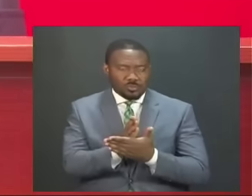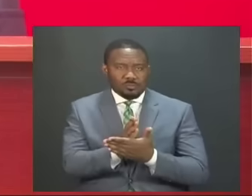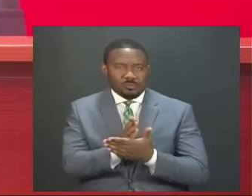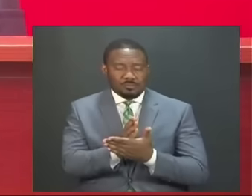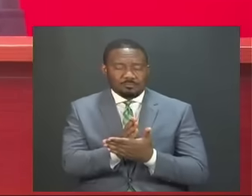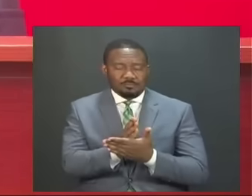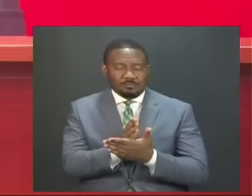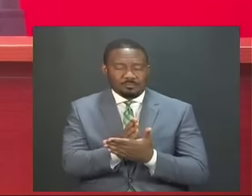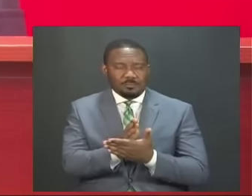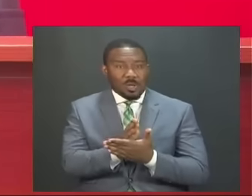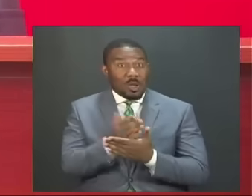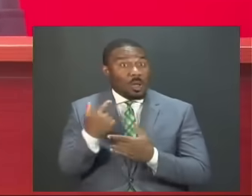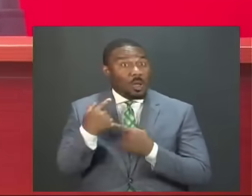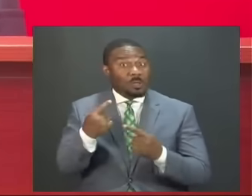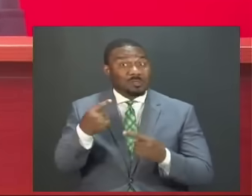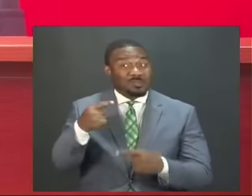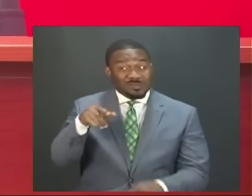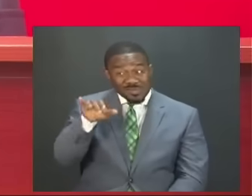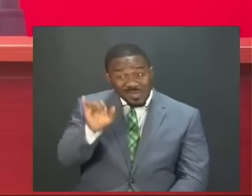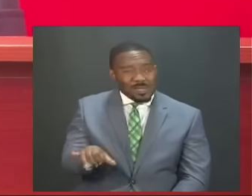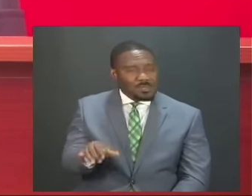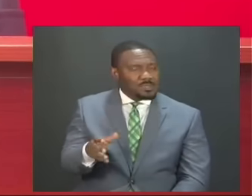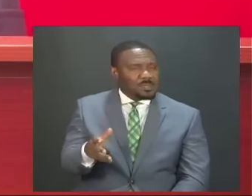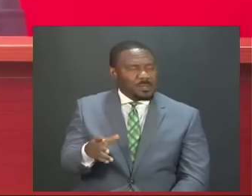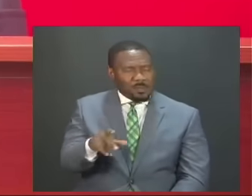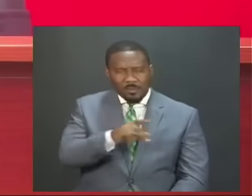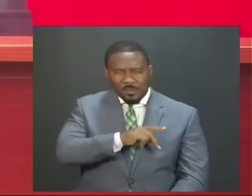authority remains intact.